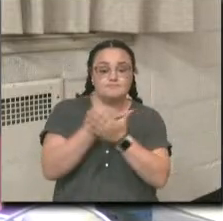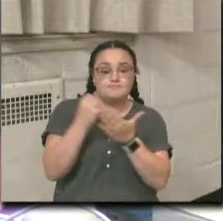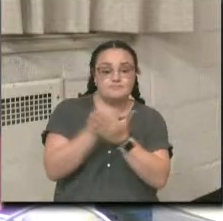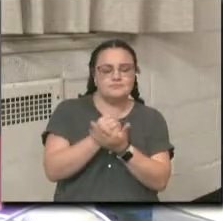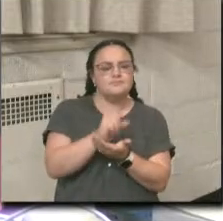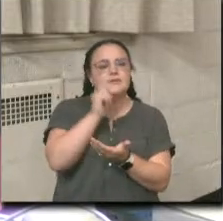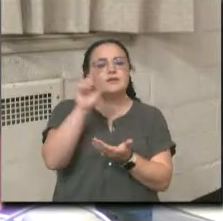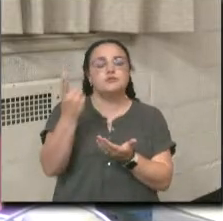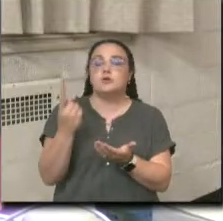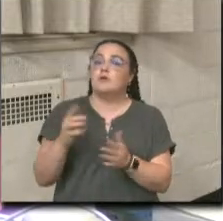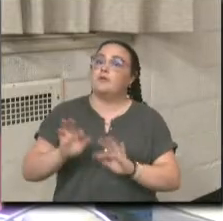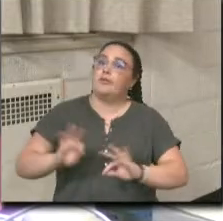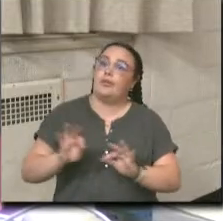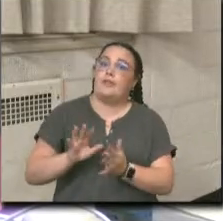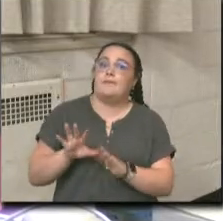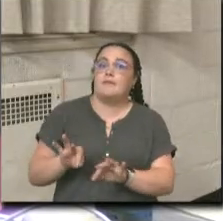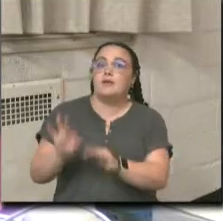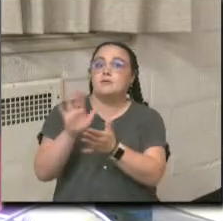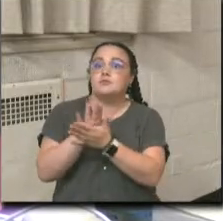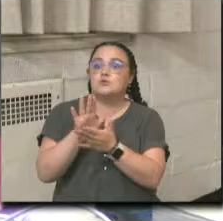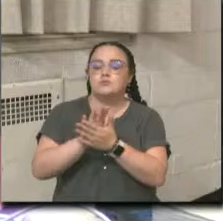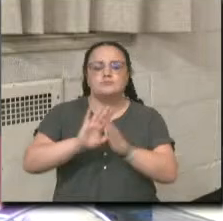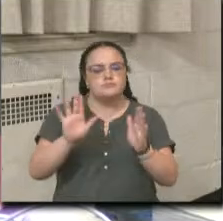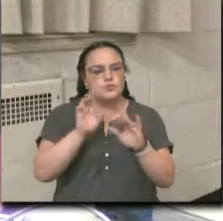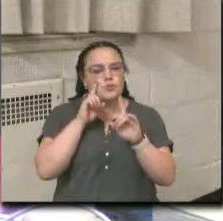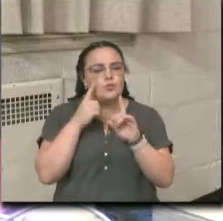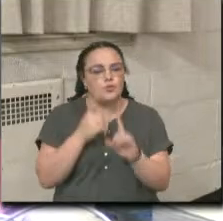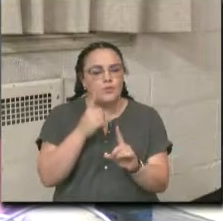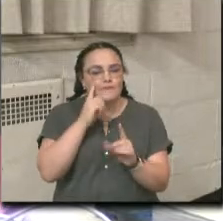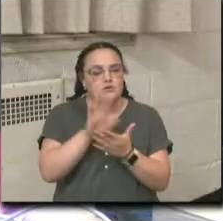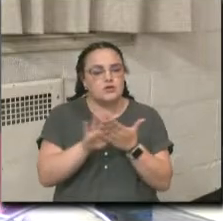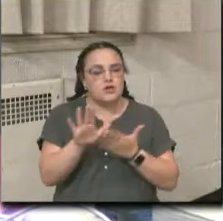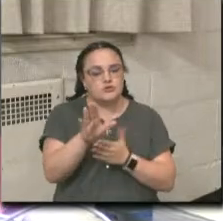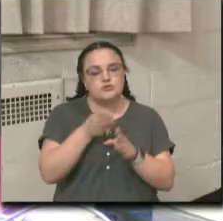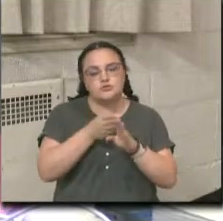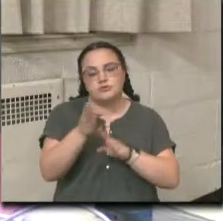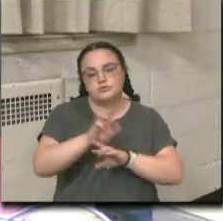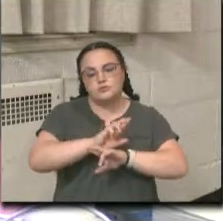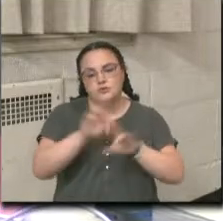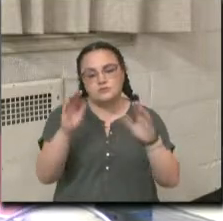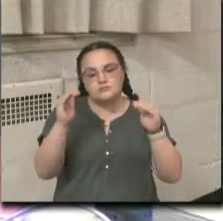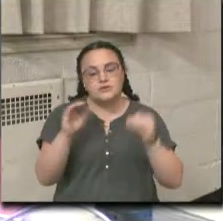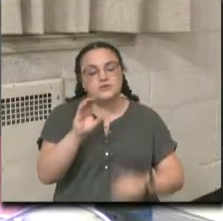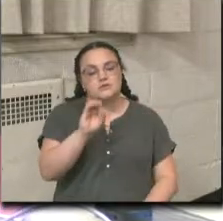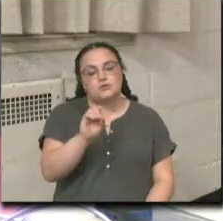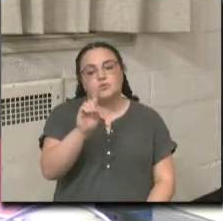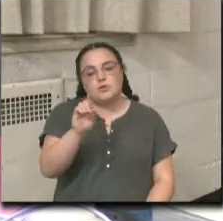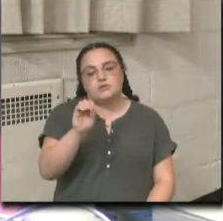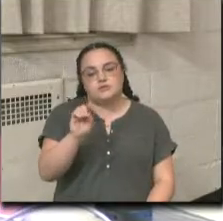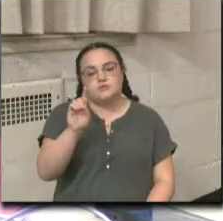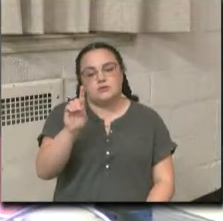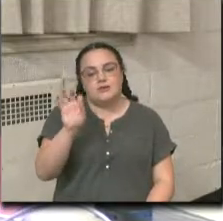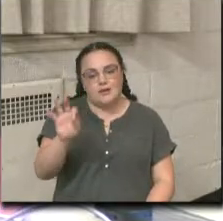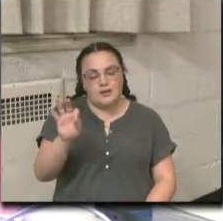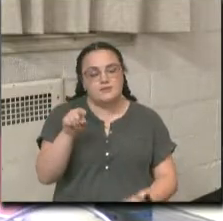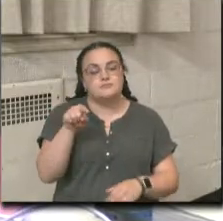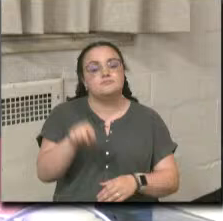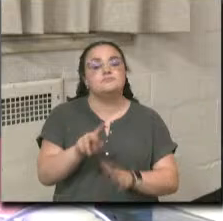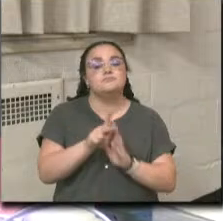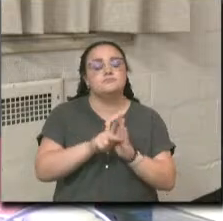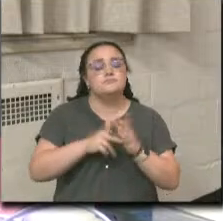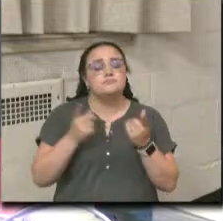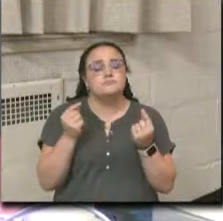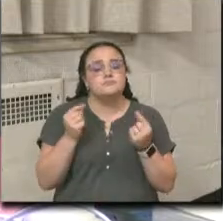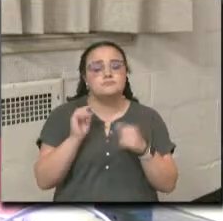education and promotes college and career readiness. Item 8.5, revised policy 0119, theory of action. This policy aims to